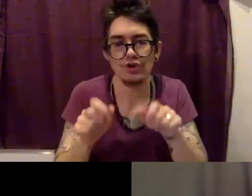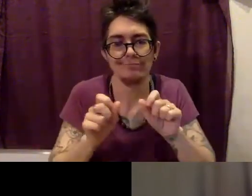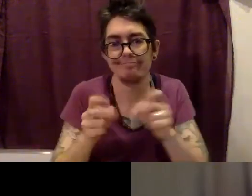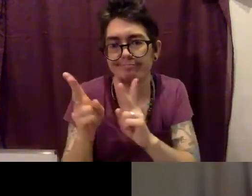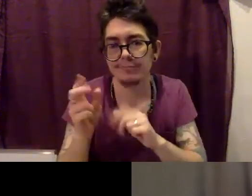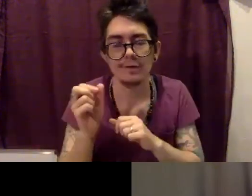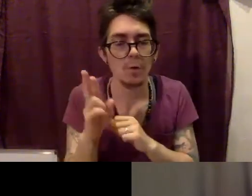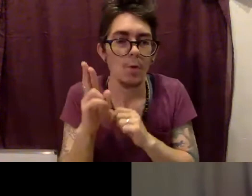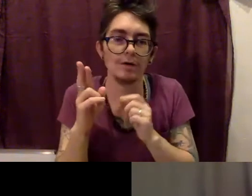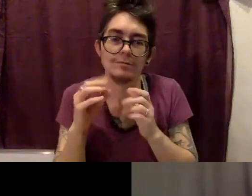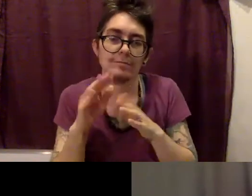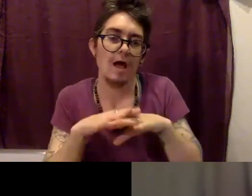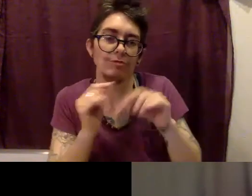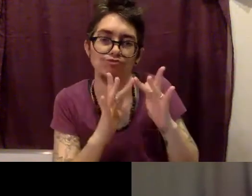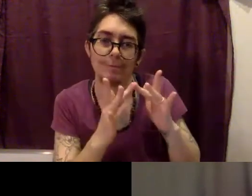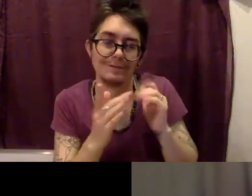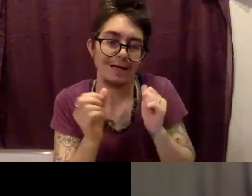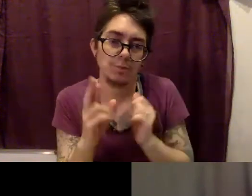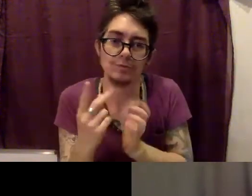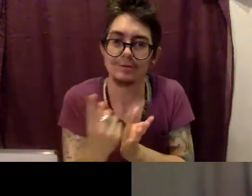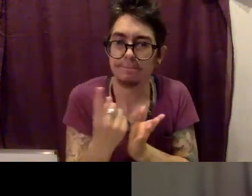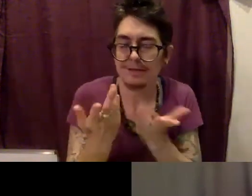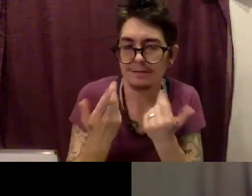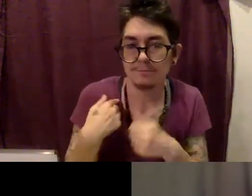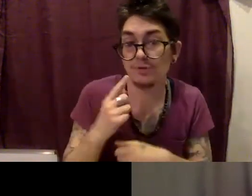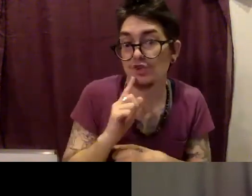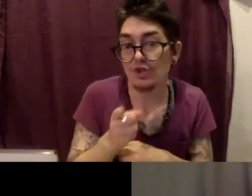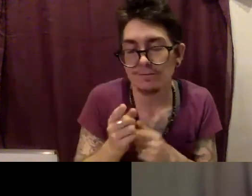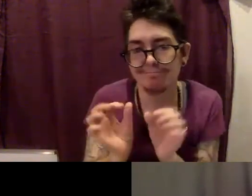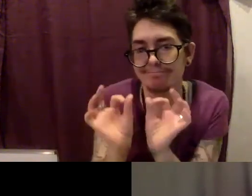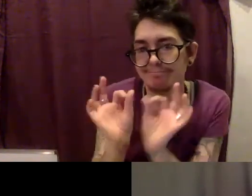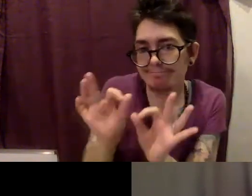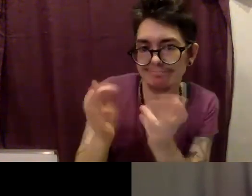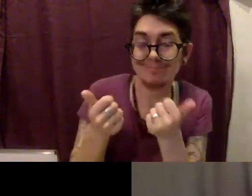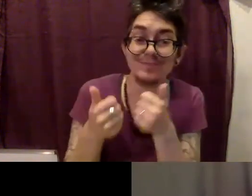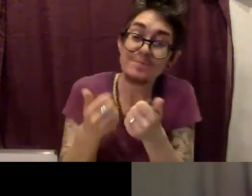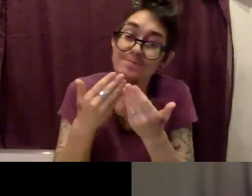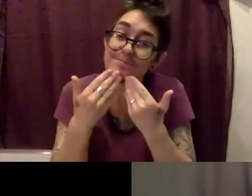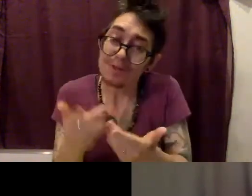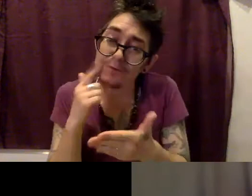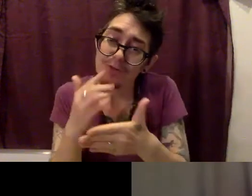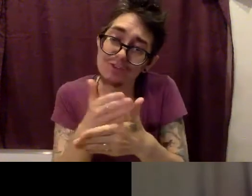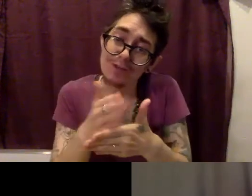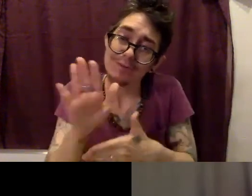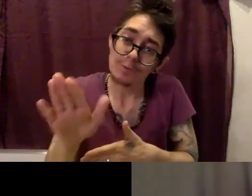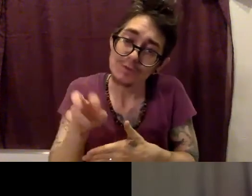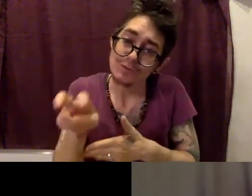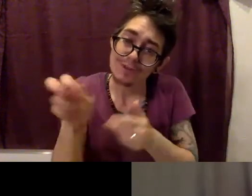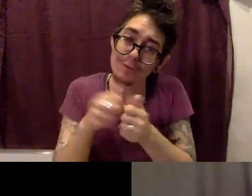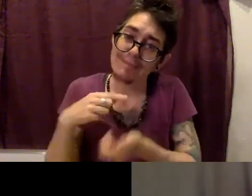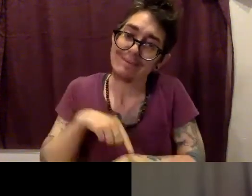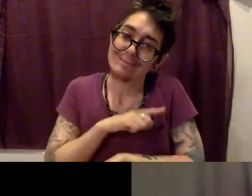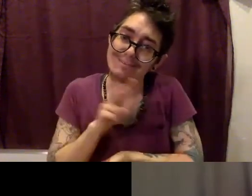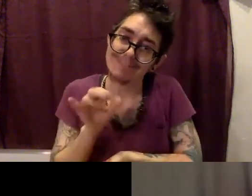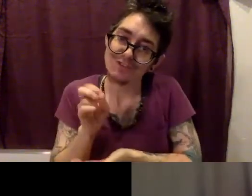has some, maybe even a list that she might be able to upload, or they might be able to upload or offer something with that. But yes, and thank you so much